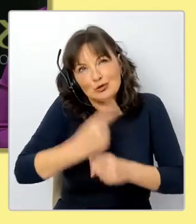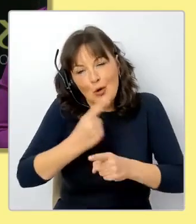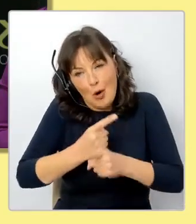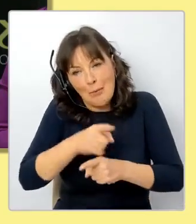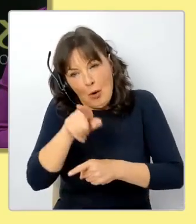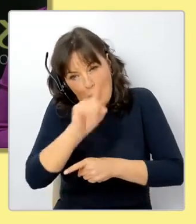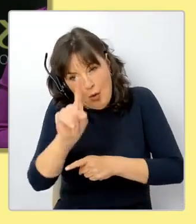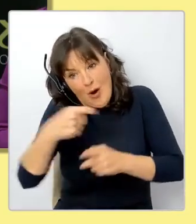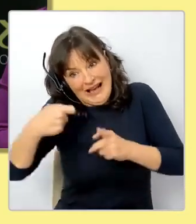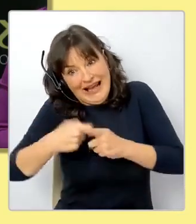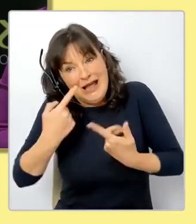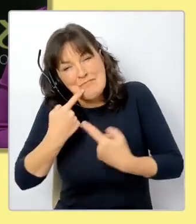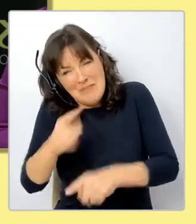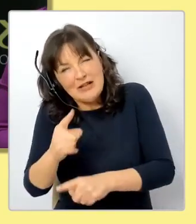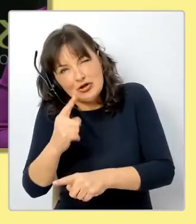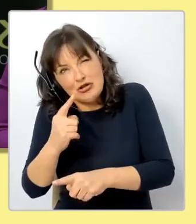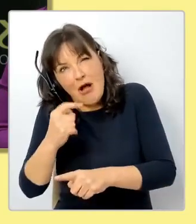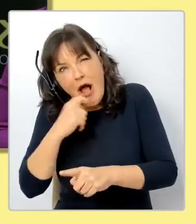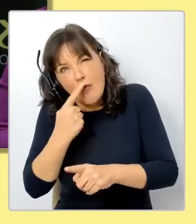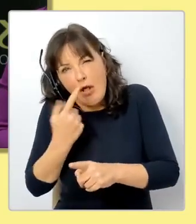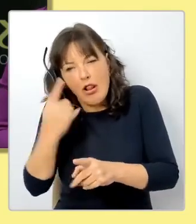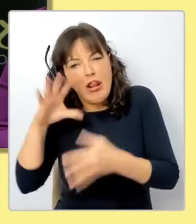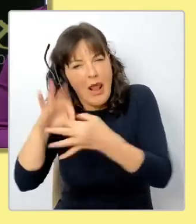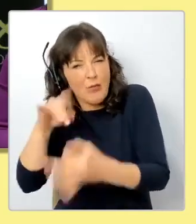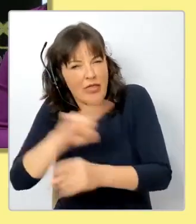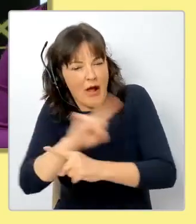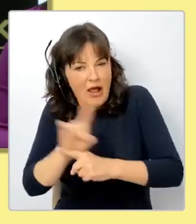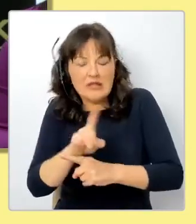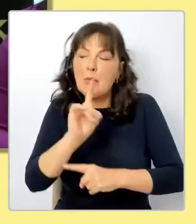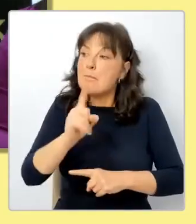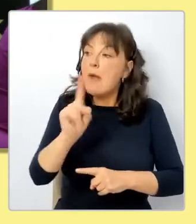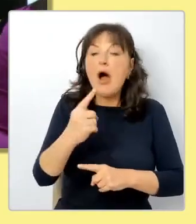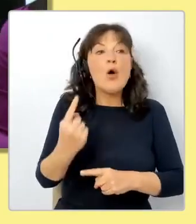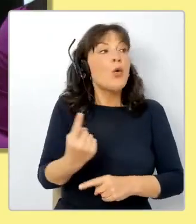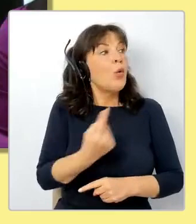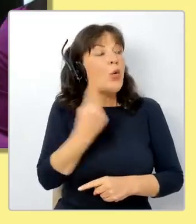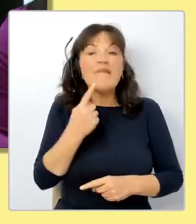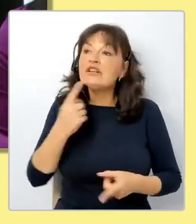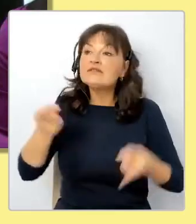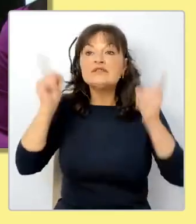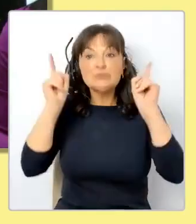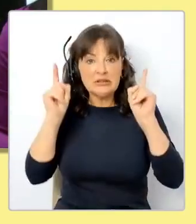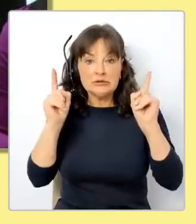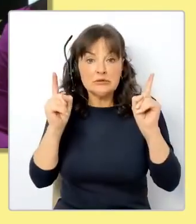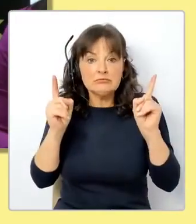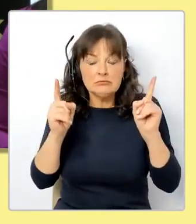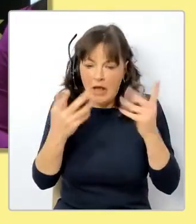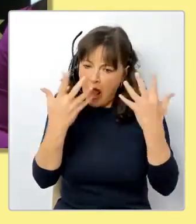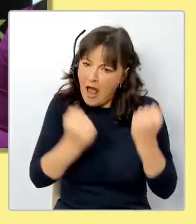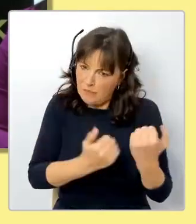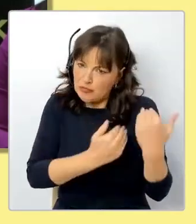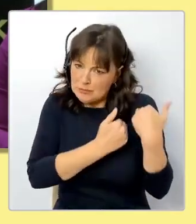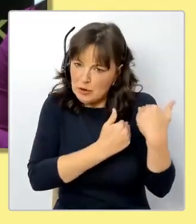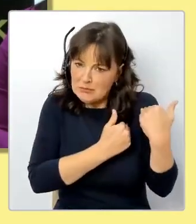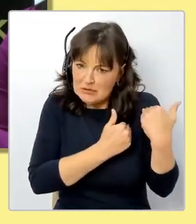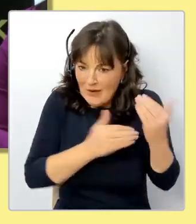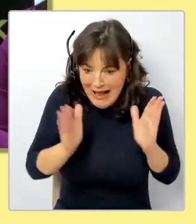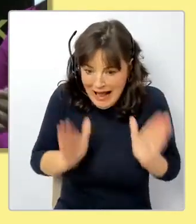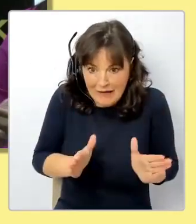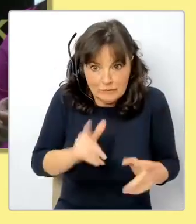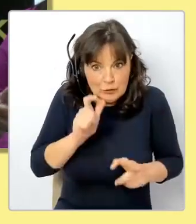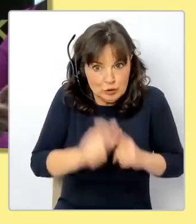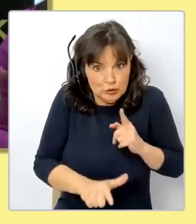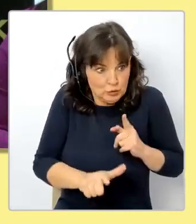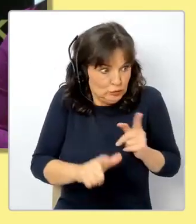right to pick up on here. The stone of destiny, as First Minister, whoever is elected as First Minister, there are duties that we're going to have to do because we're First Minister